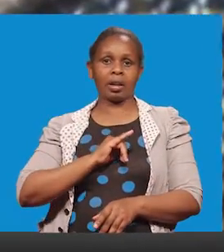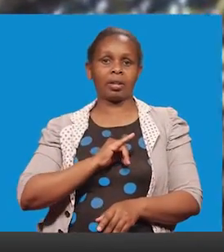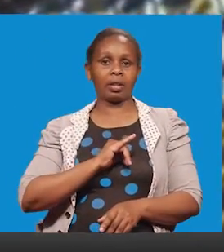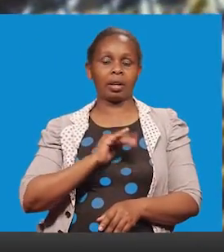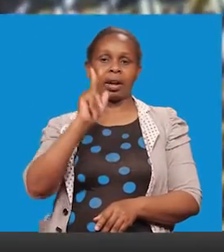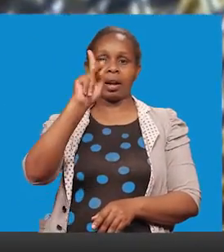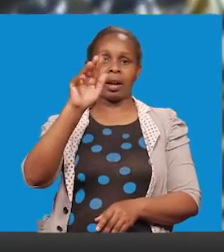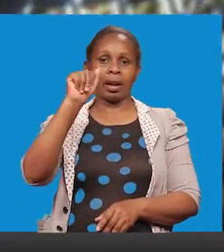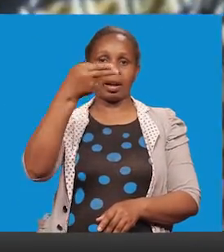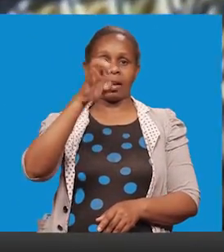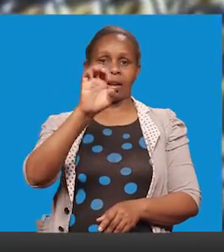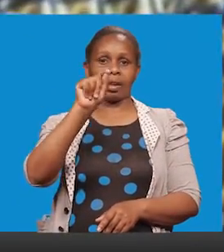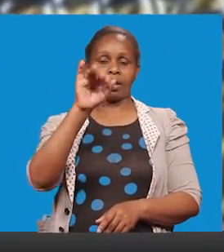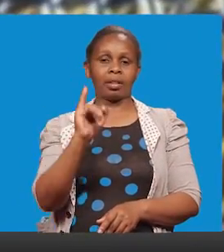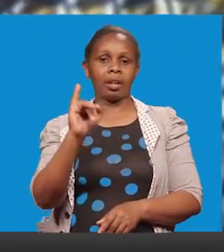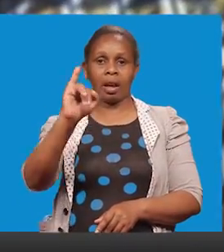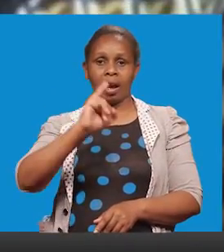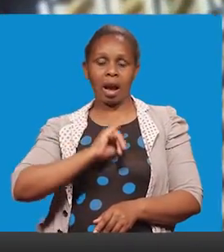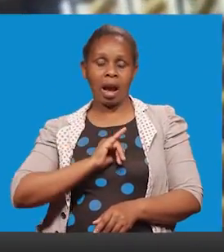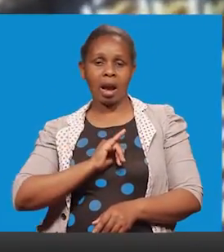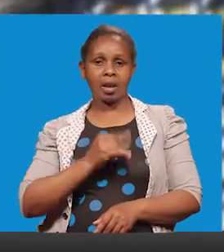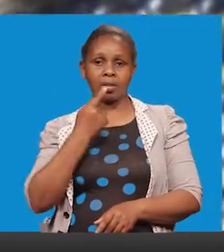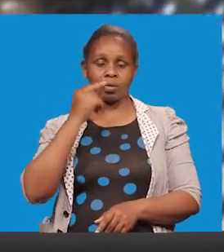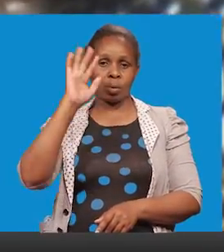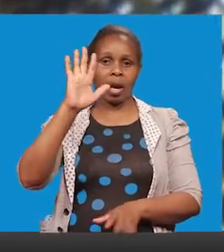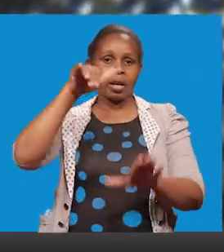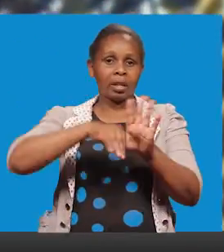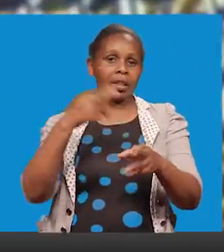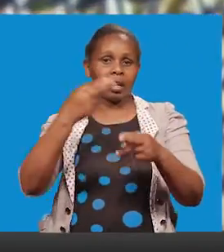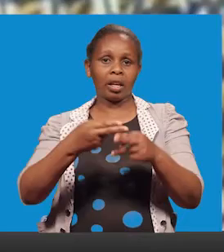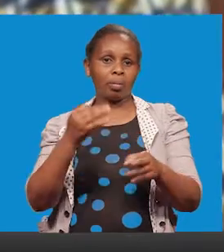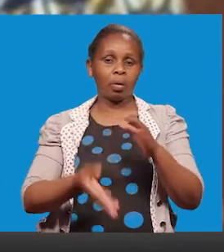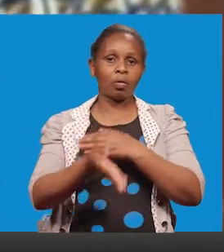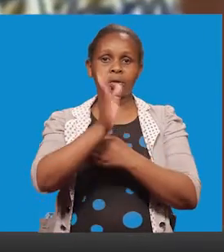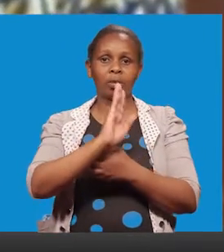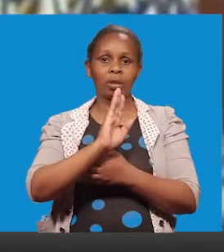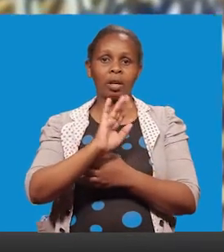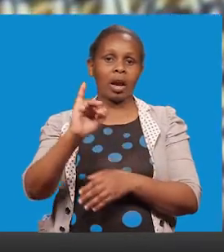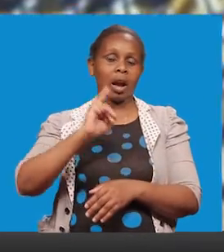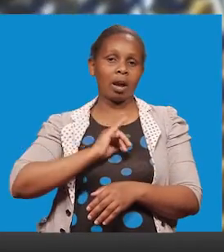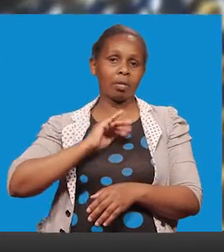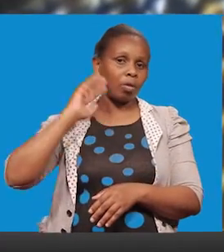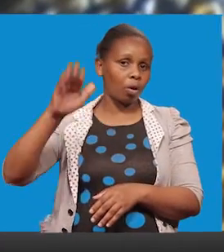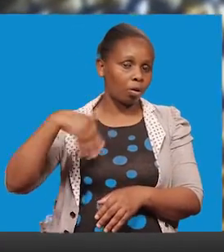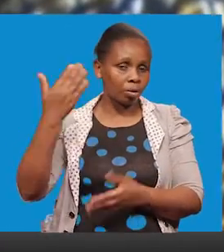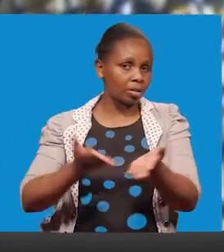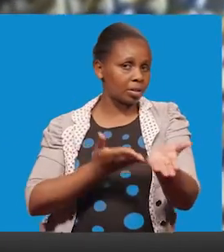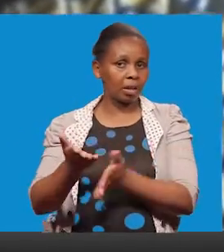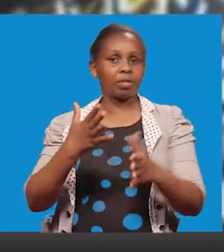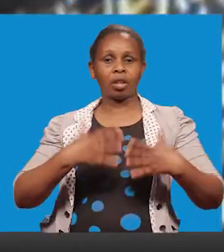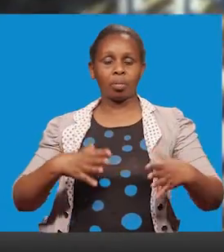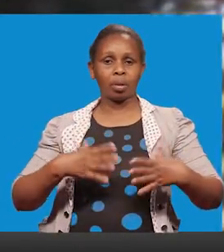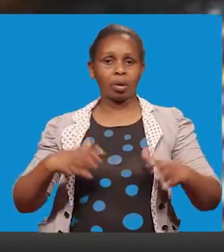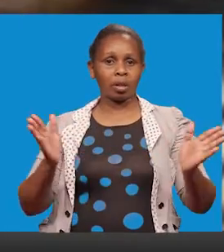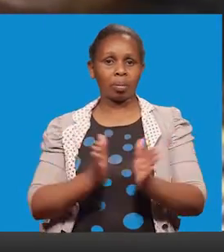Grace Kaheti, do swear in the name of the Almighty God that I shall always truly and diligently serve the people and